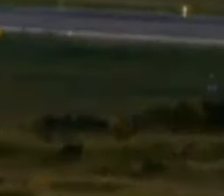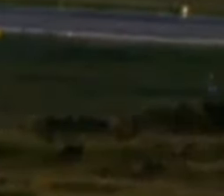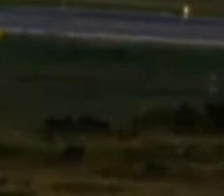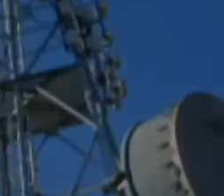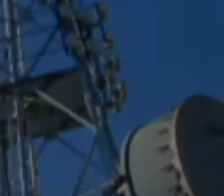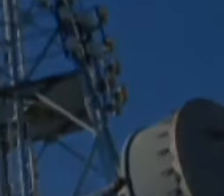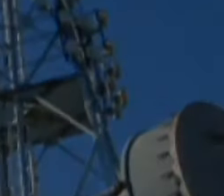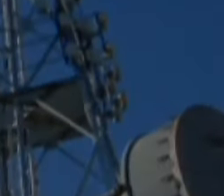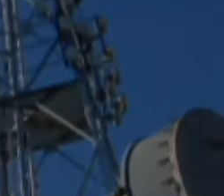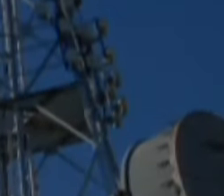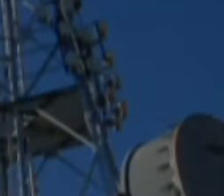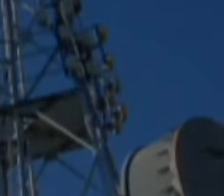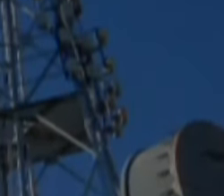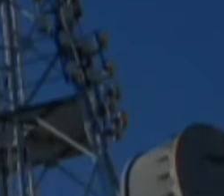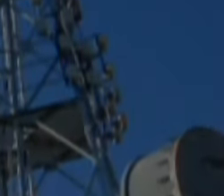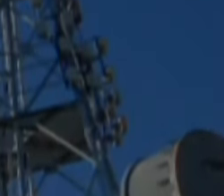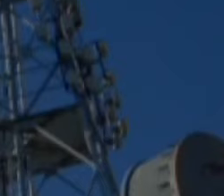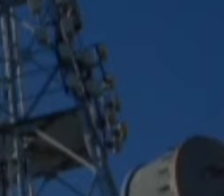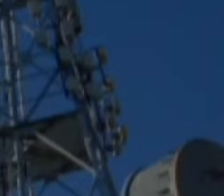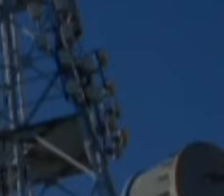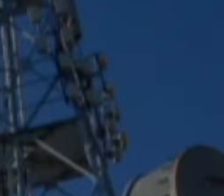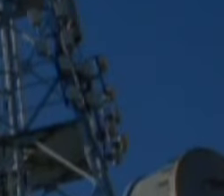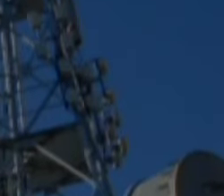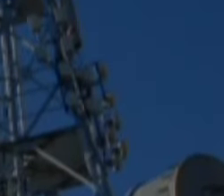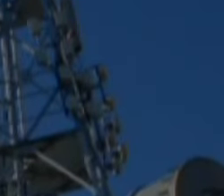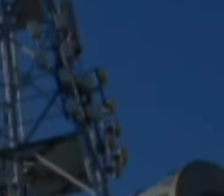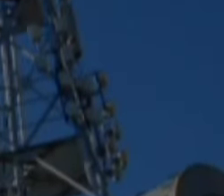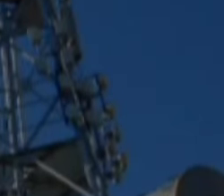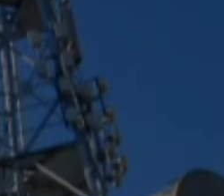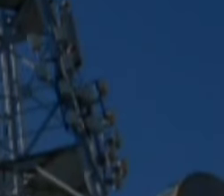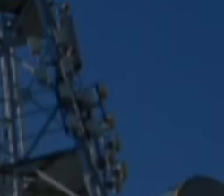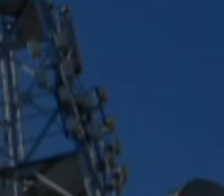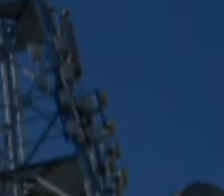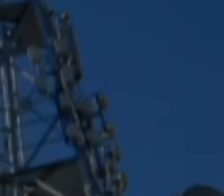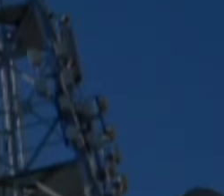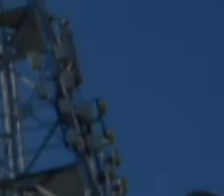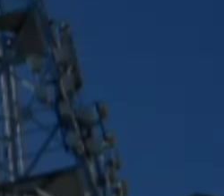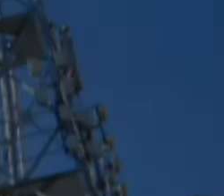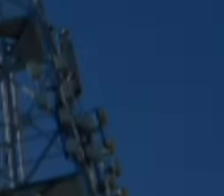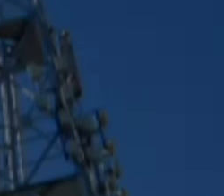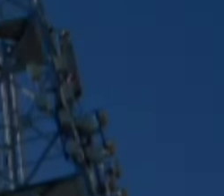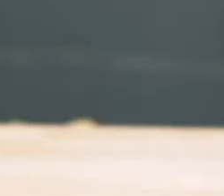You are watching Eswatini TV. Sibuko semaswati.